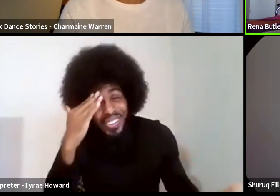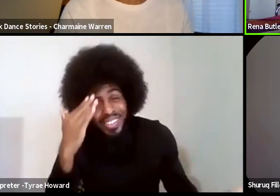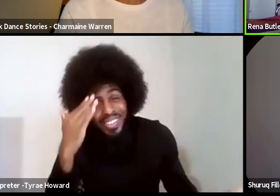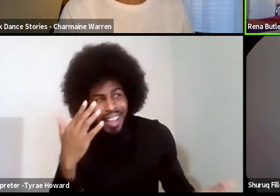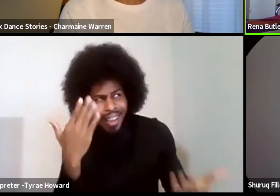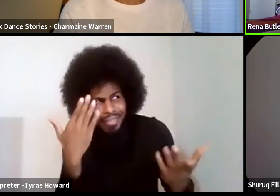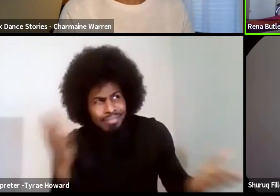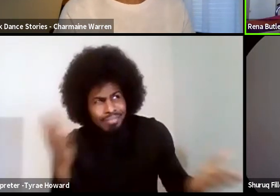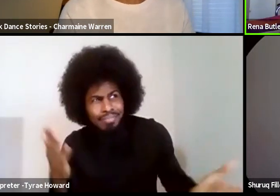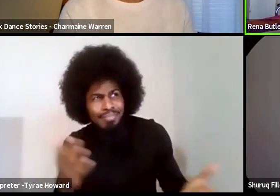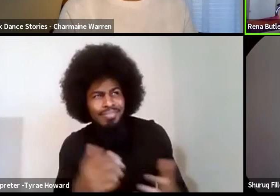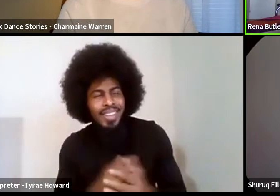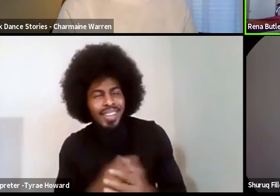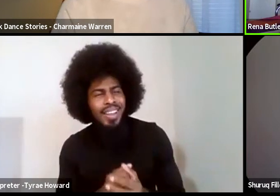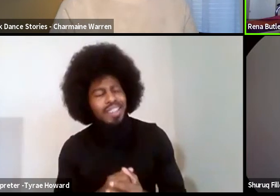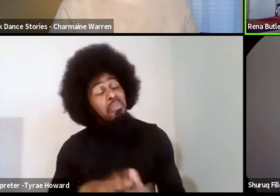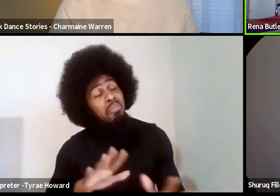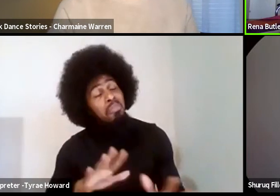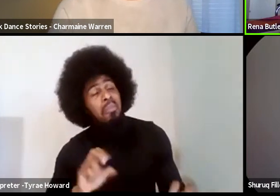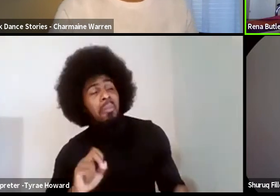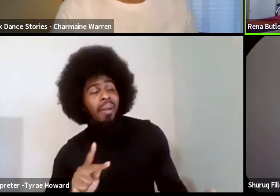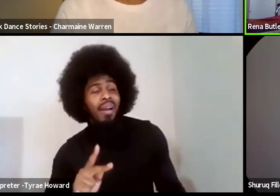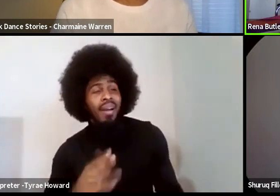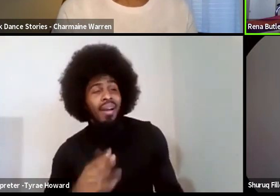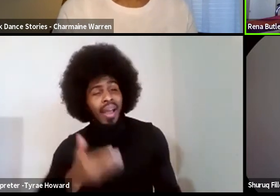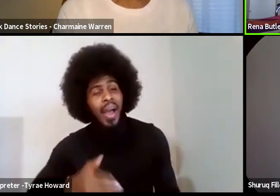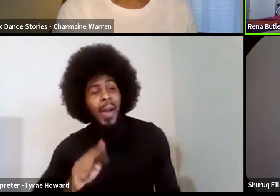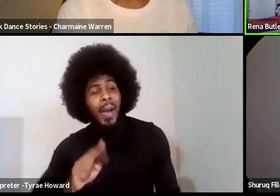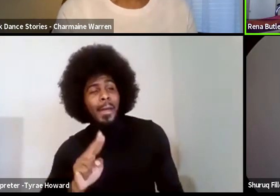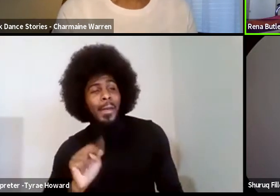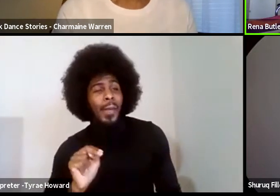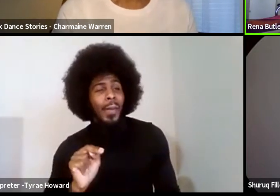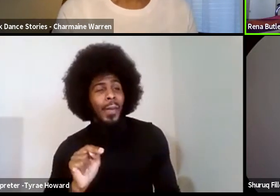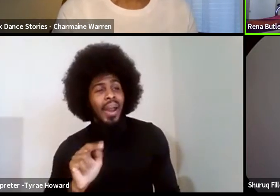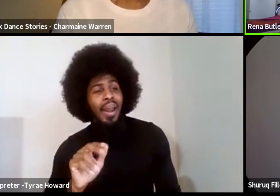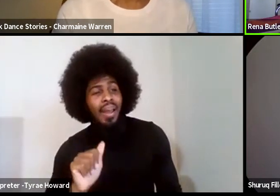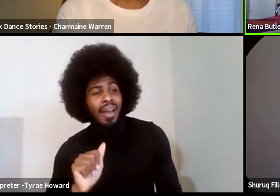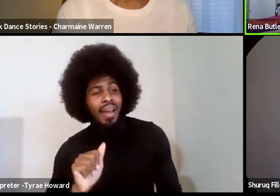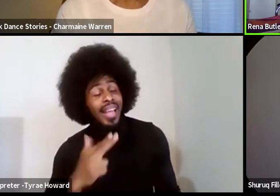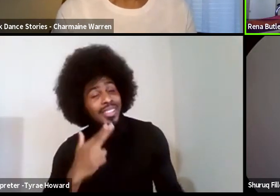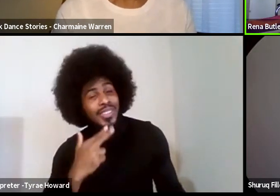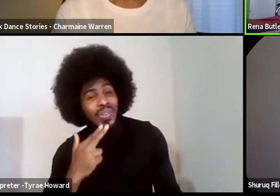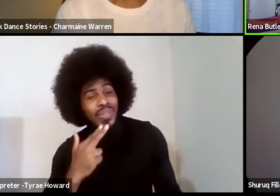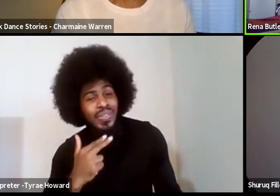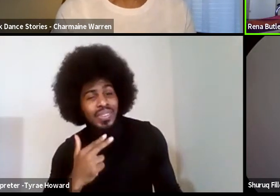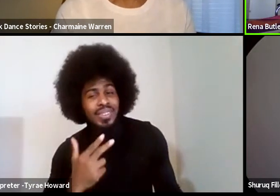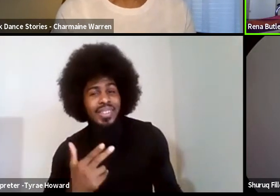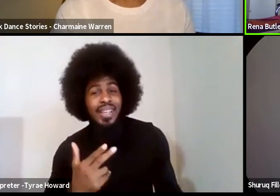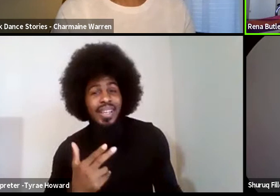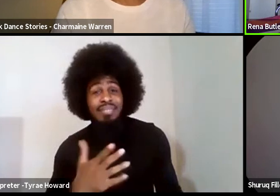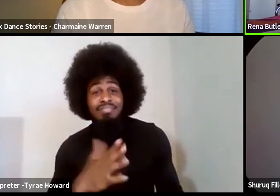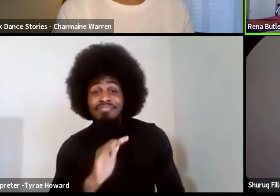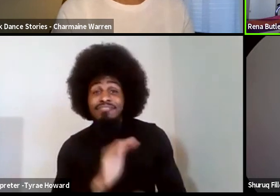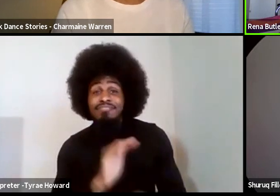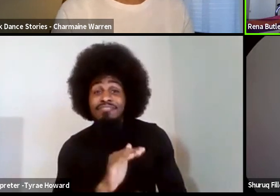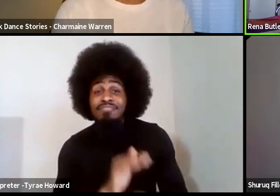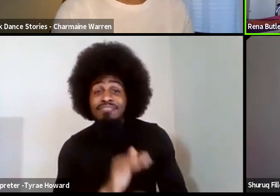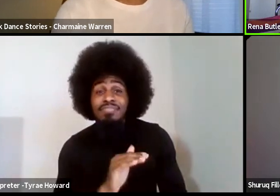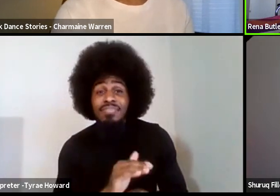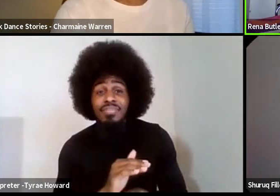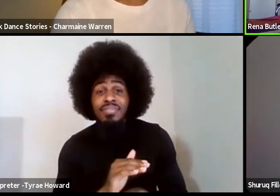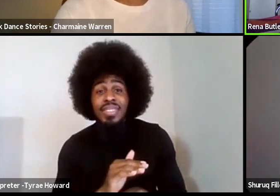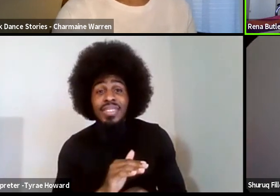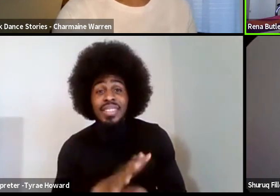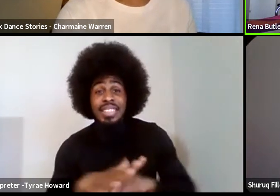was like, oh yeah, that's cute. Like, hi, I'm Rena. And that night he sent me an email and offered me a job with